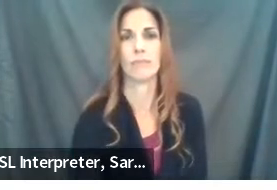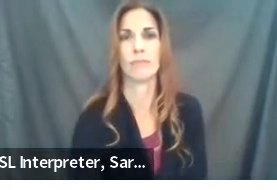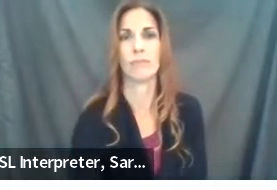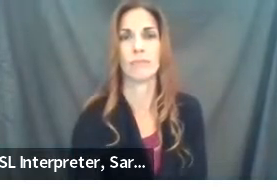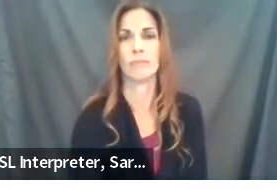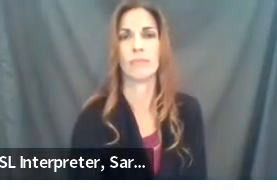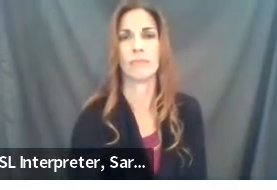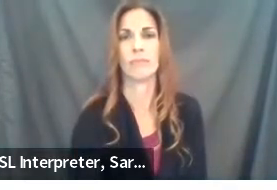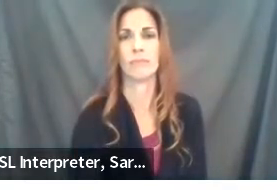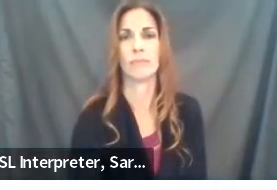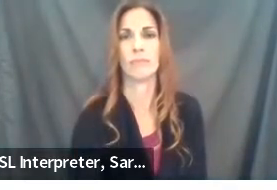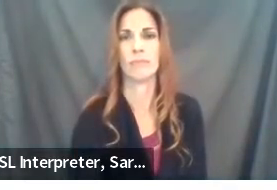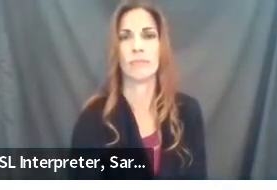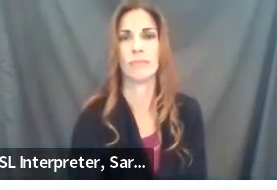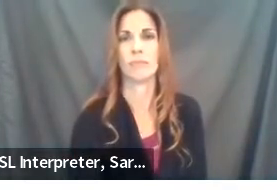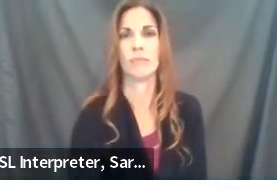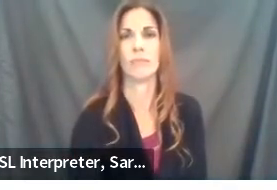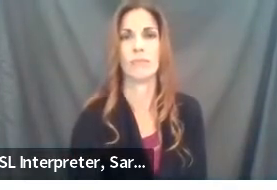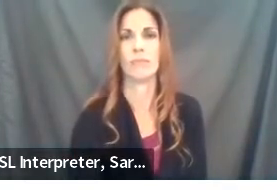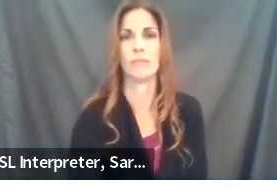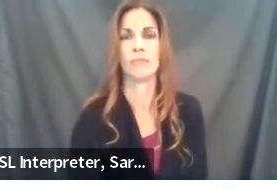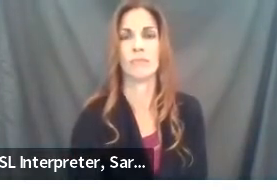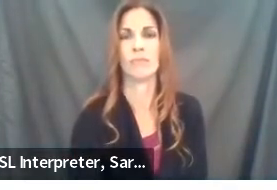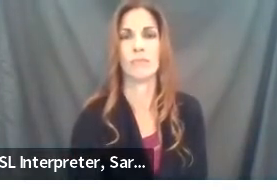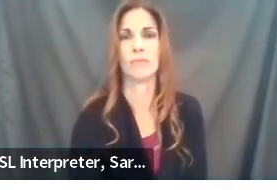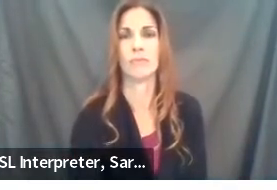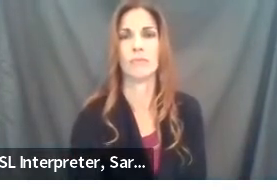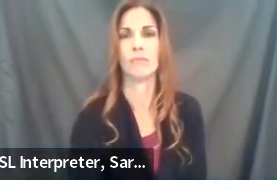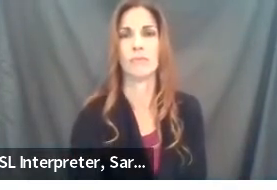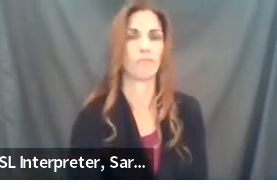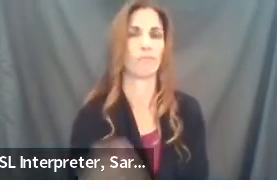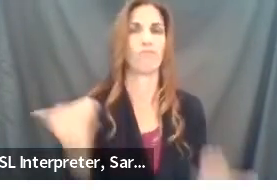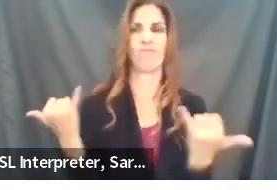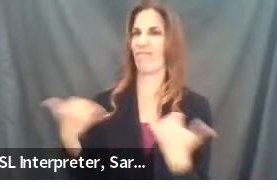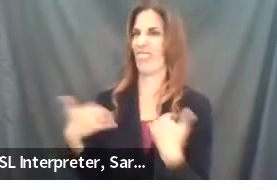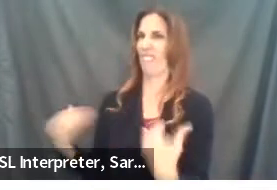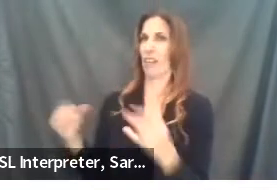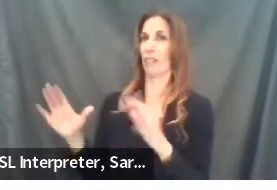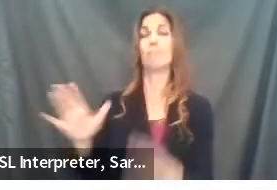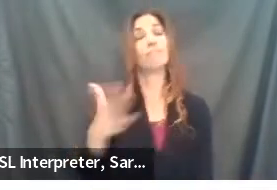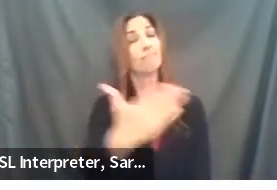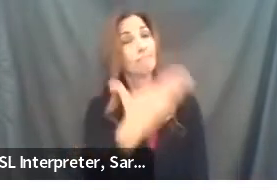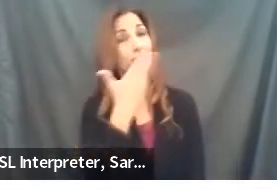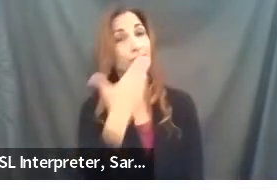There are currently no questions in the chat. Okay, thank you, Roger.